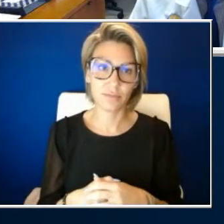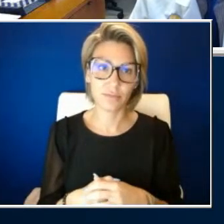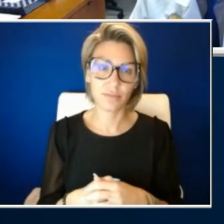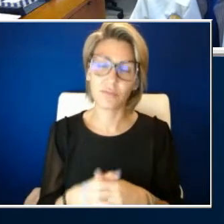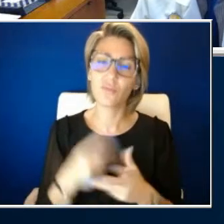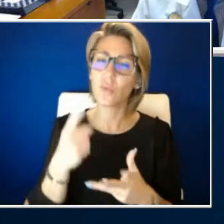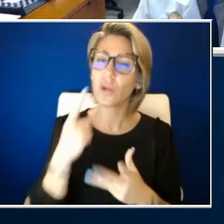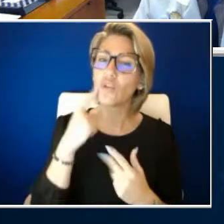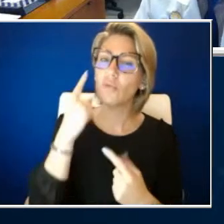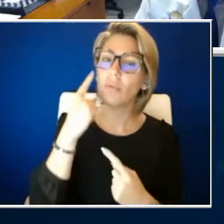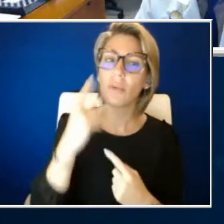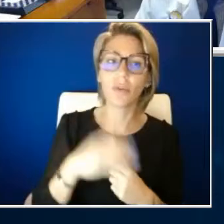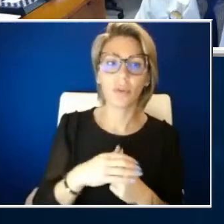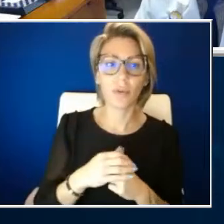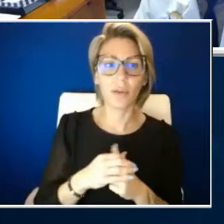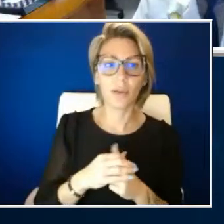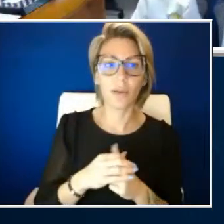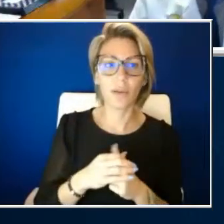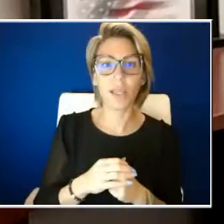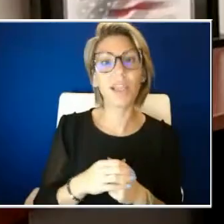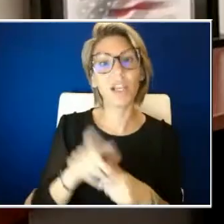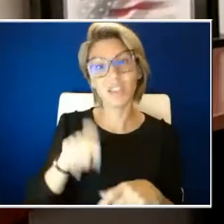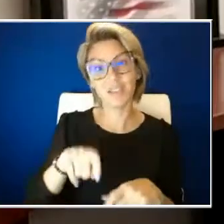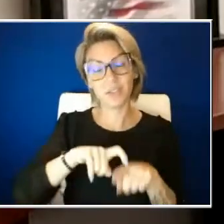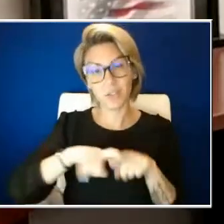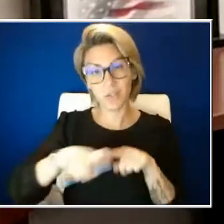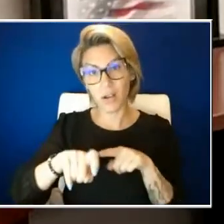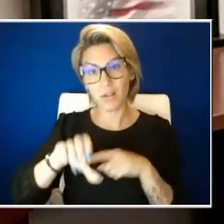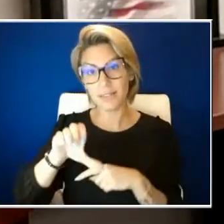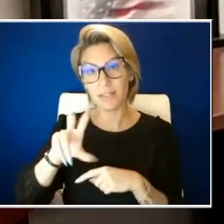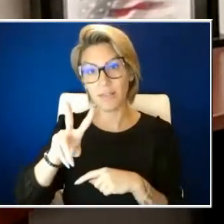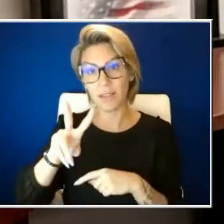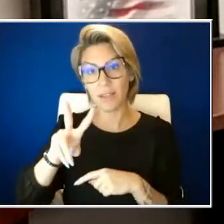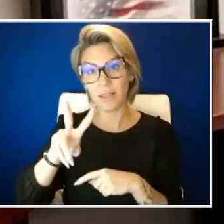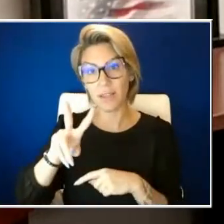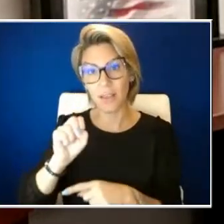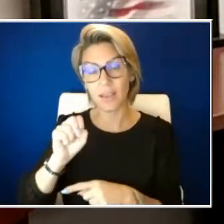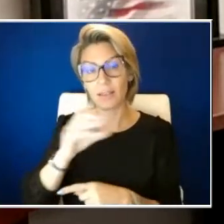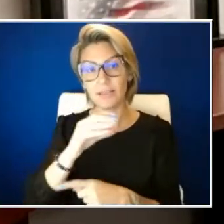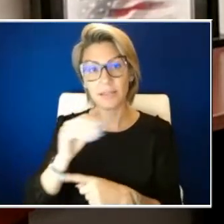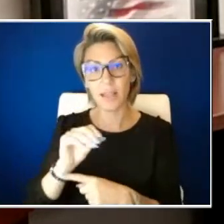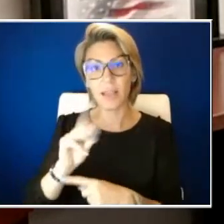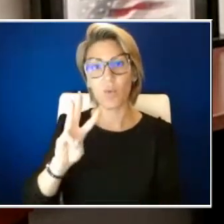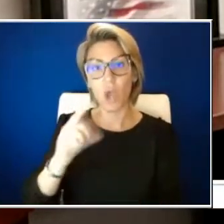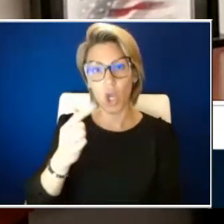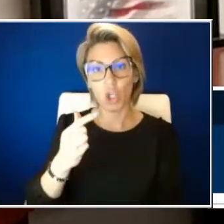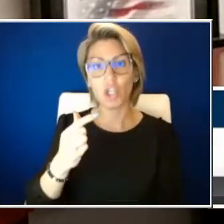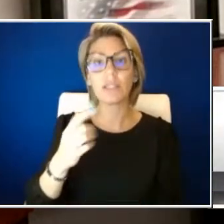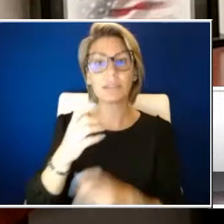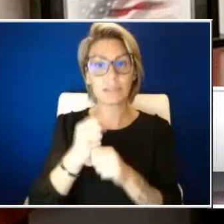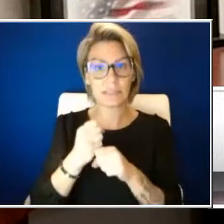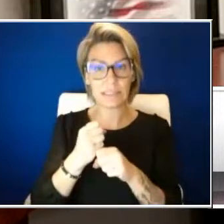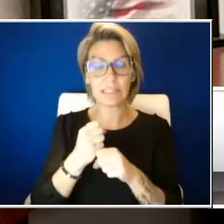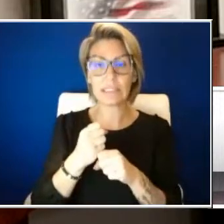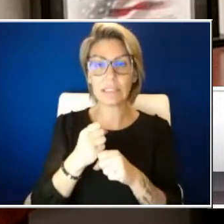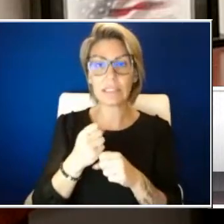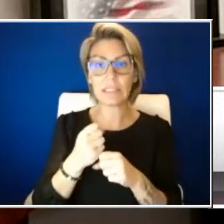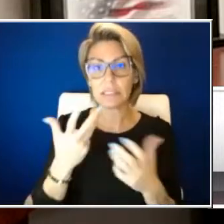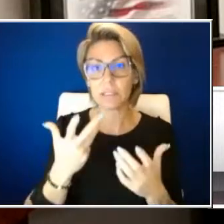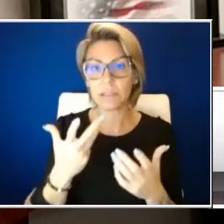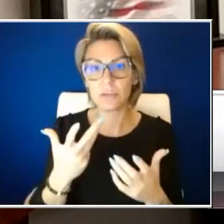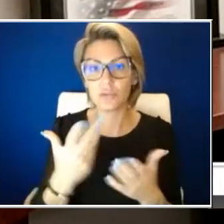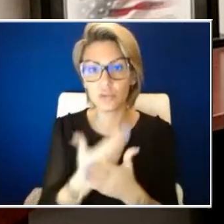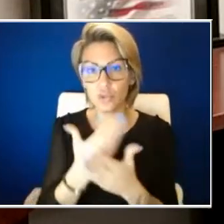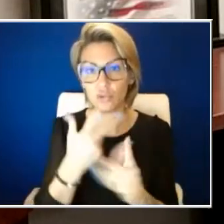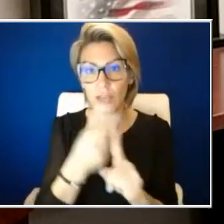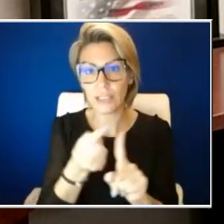I think she better call CVS and Walgreens. Some of my patients have already gotten the new vaccine, so it's out there in the major pharmacy chains.